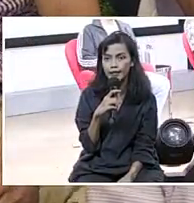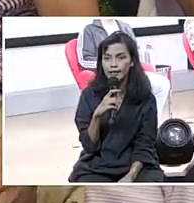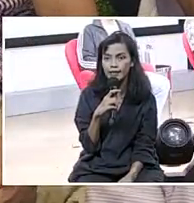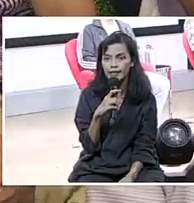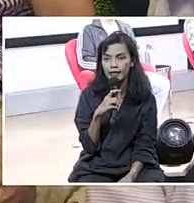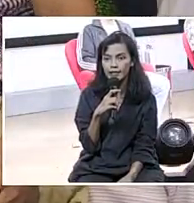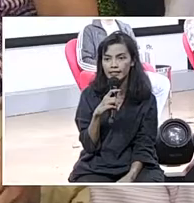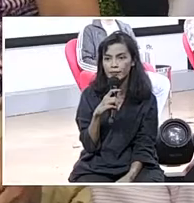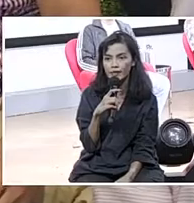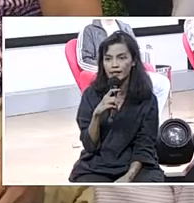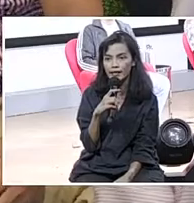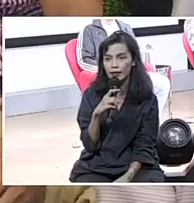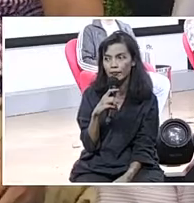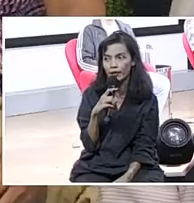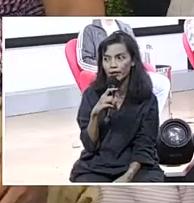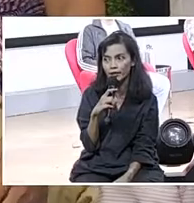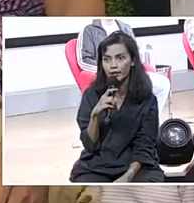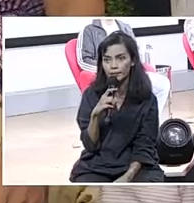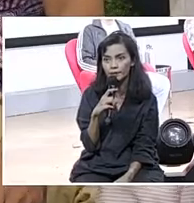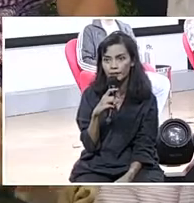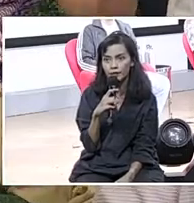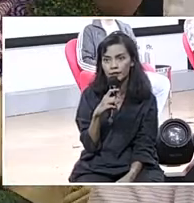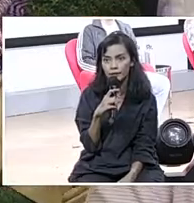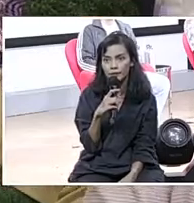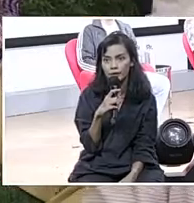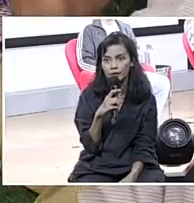Fadli, and this is my sign name, Fadli.